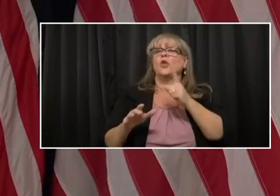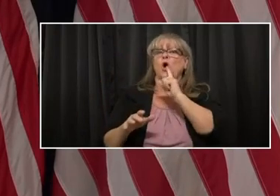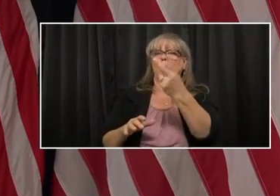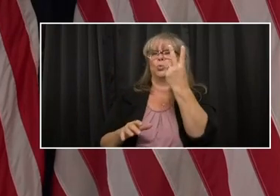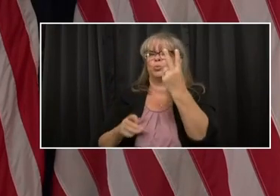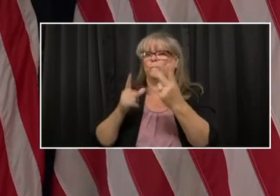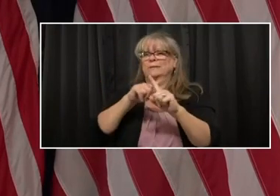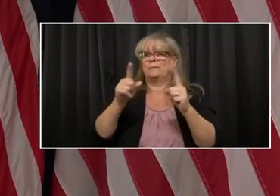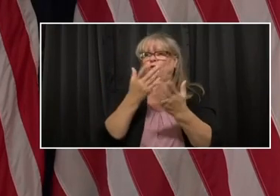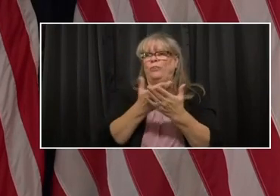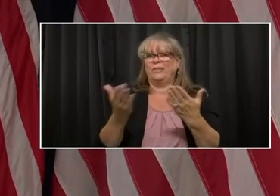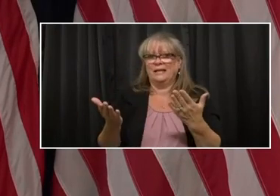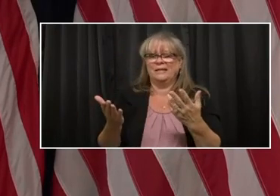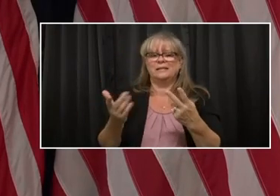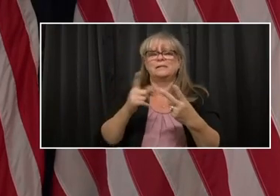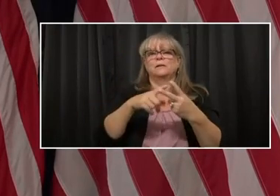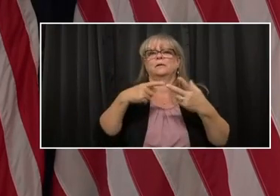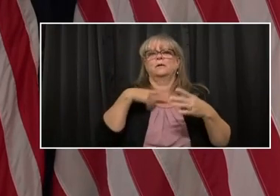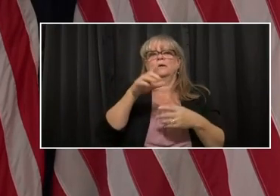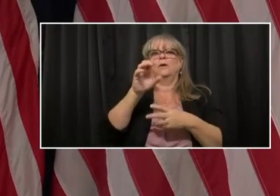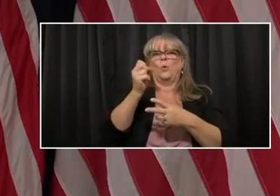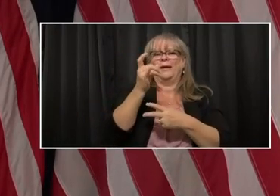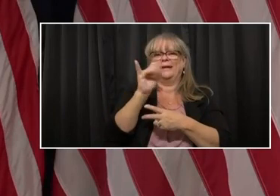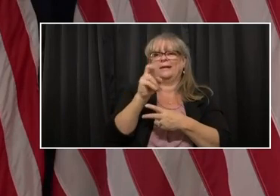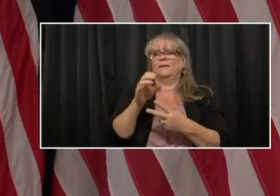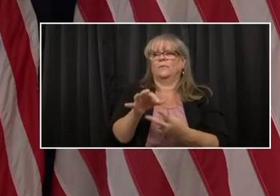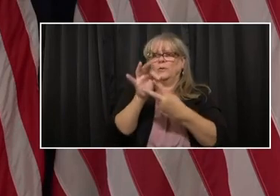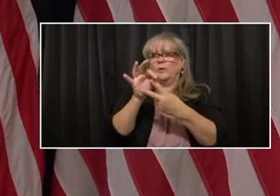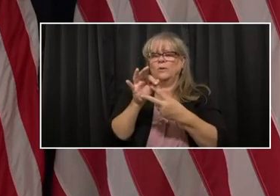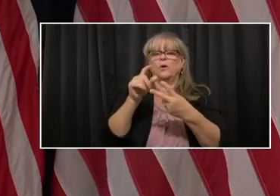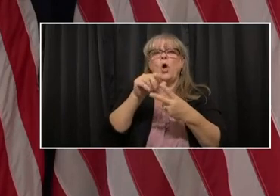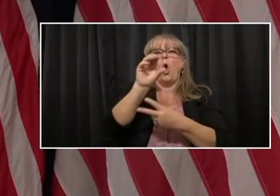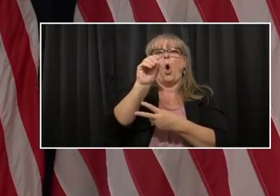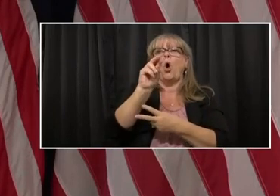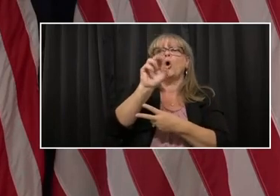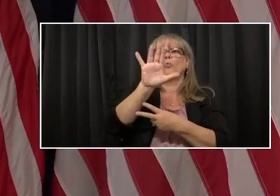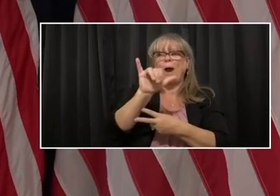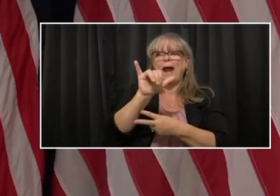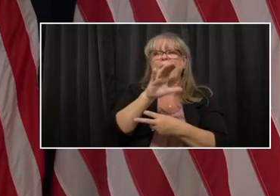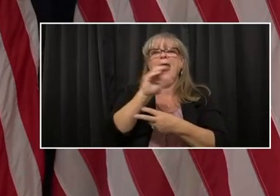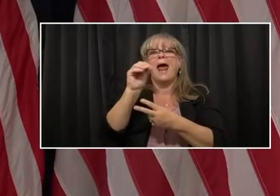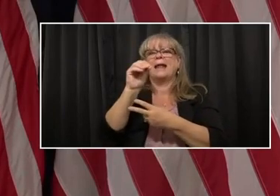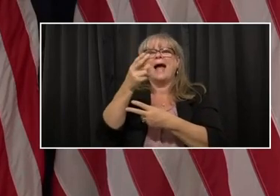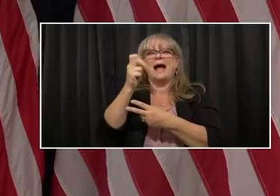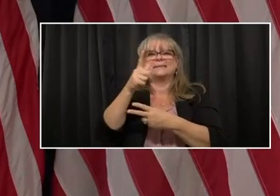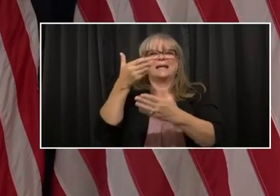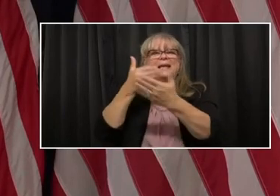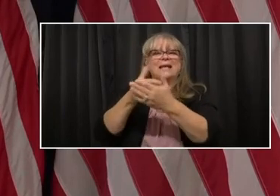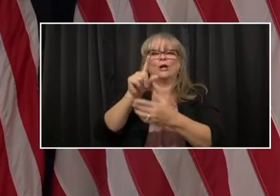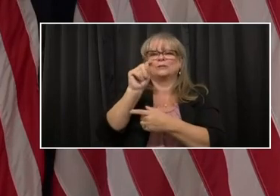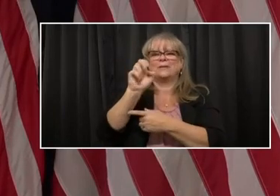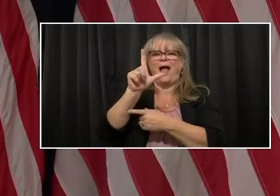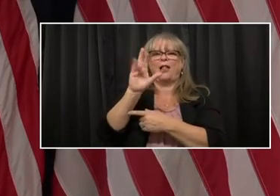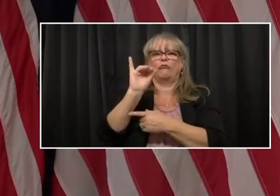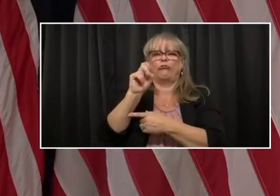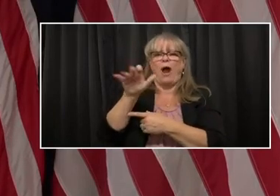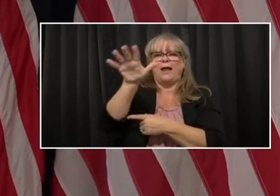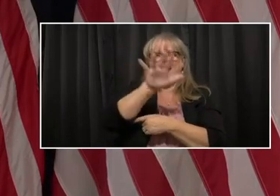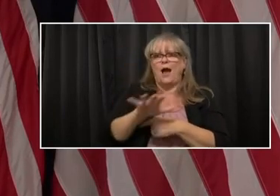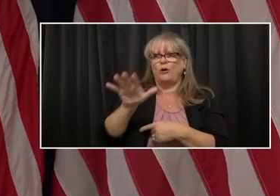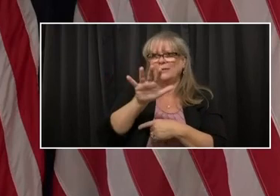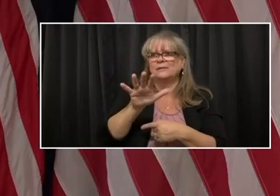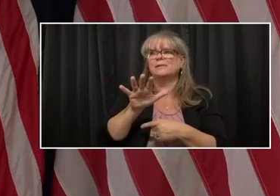want to be very intentional about those future variances, very thoughtful, make sure the protocols are in place. In general, the way that we think about